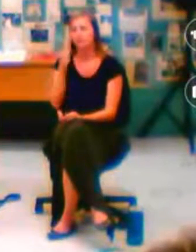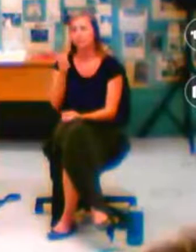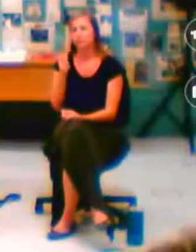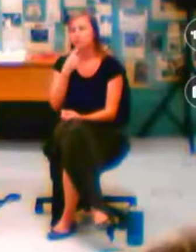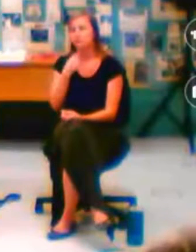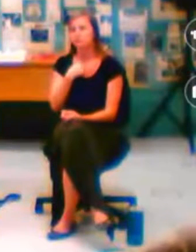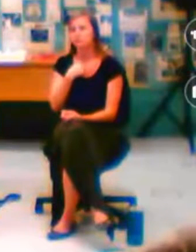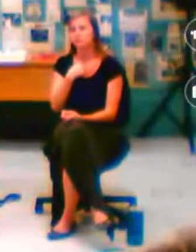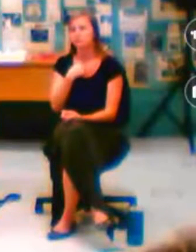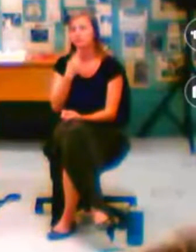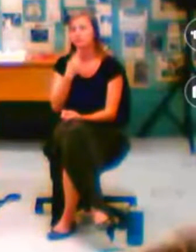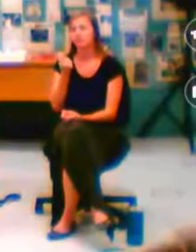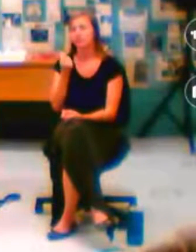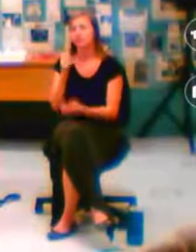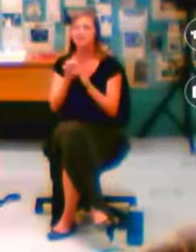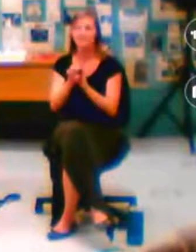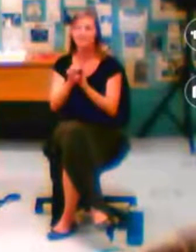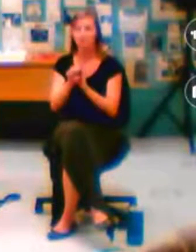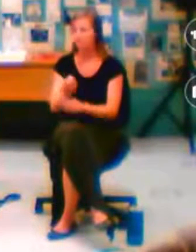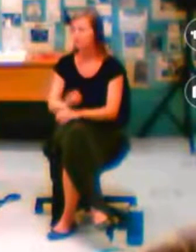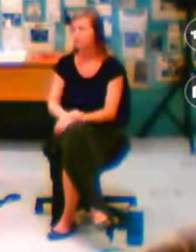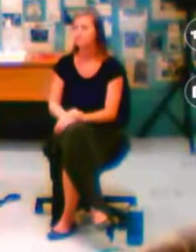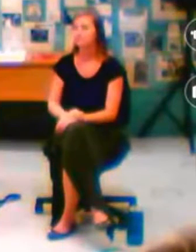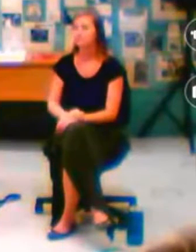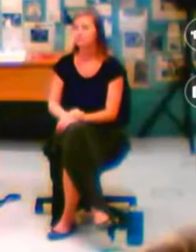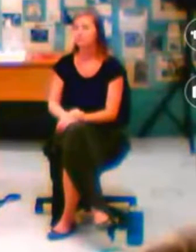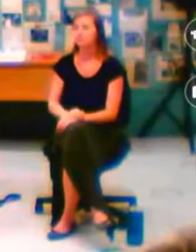about it, why I explored it.